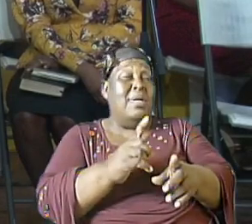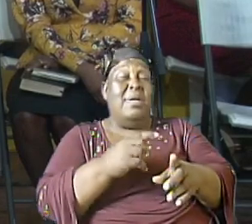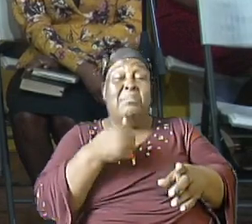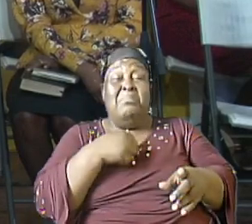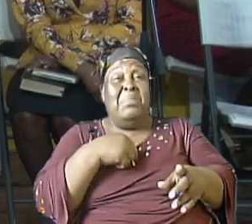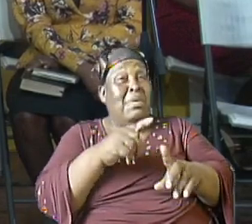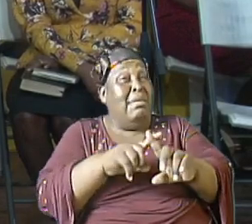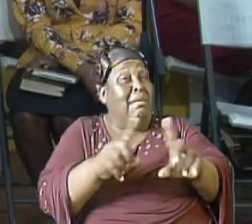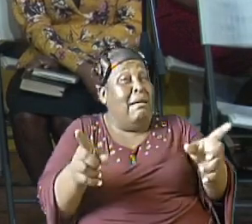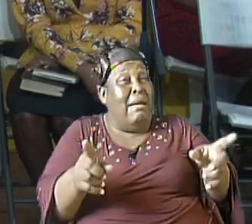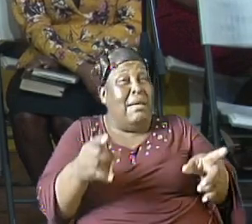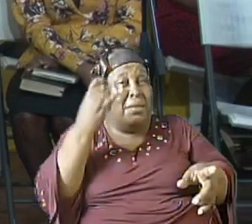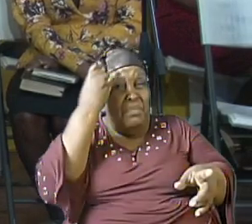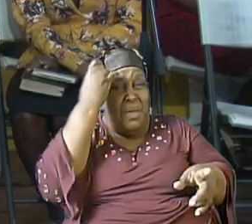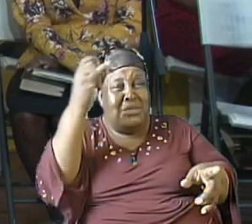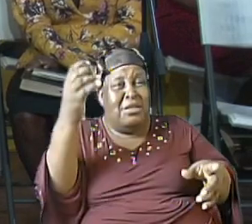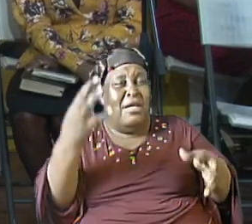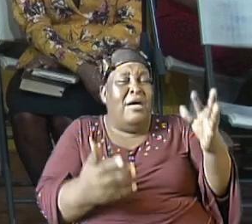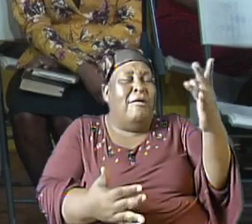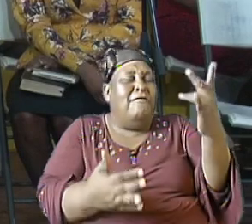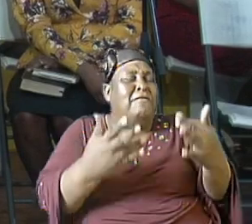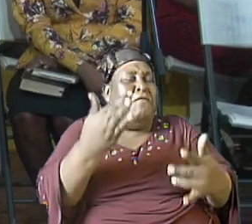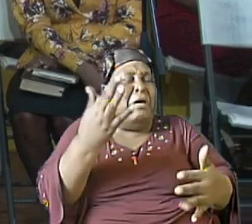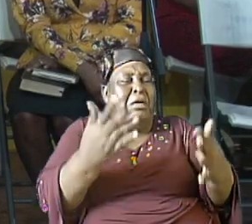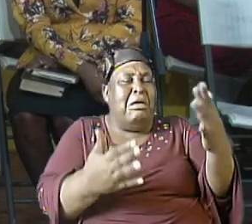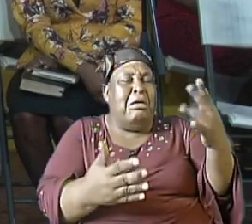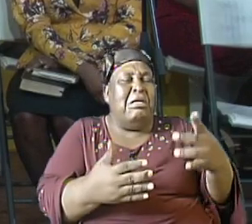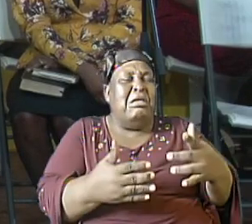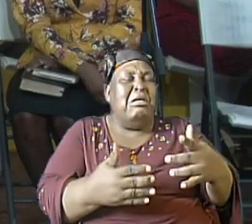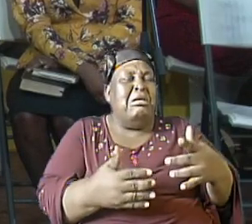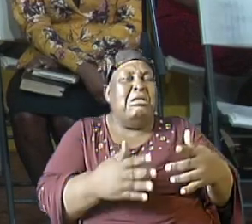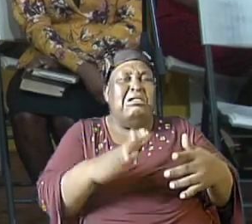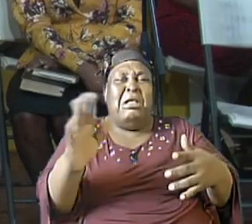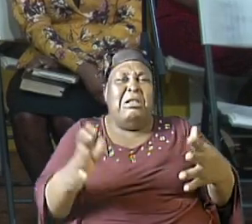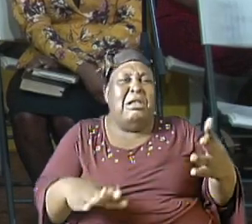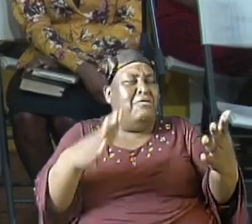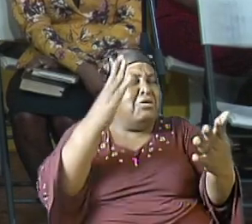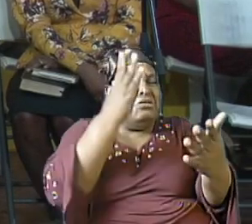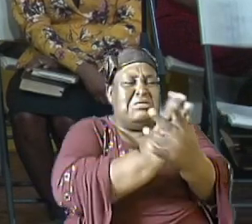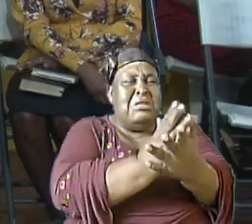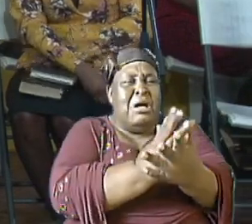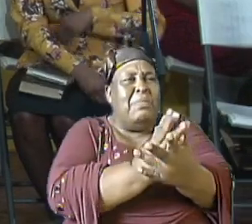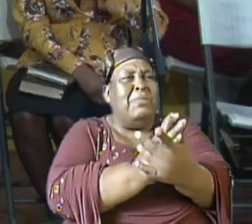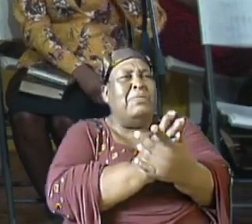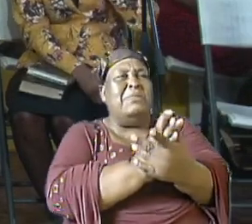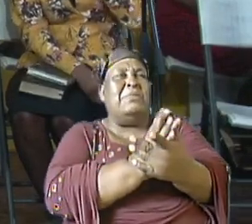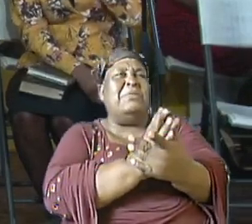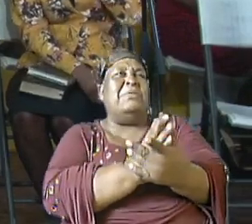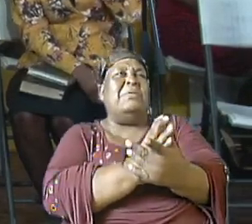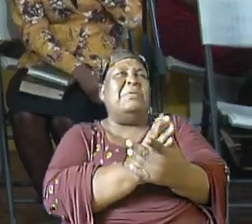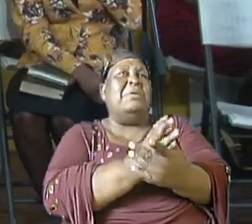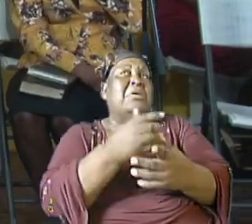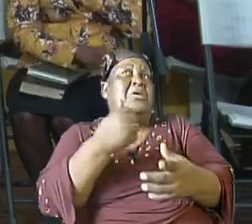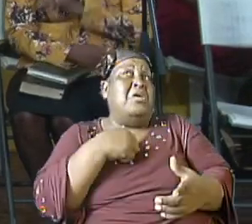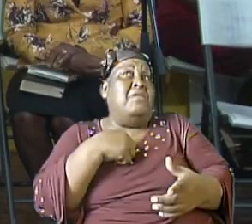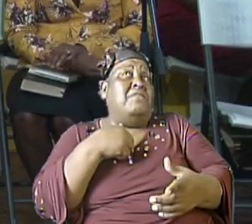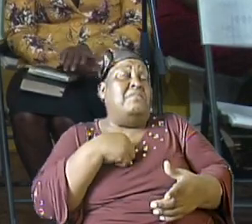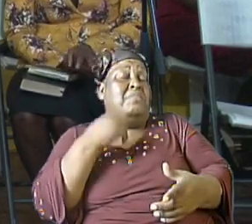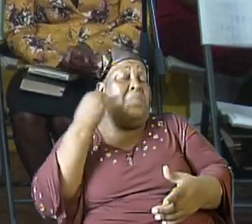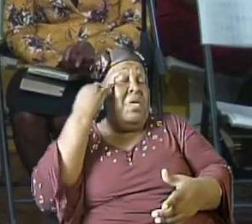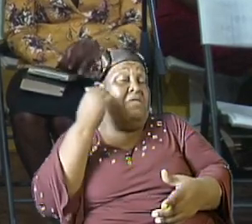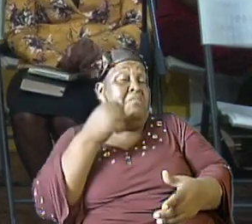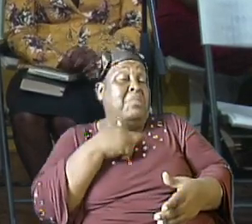cannot imagine a fire that never shall be quenched. If I am